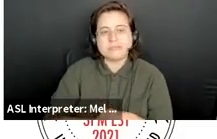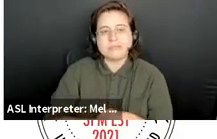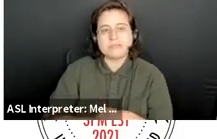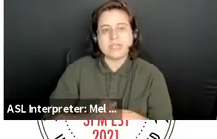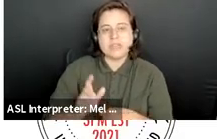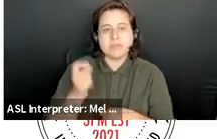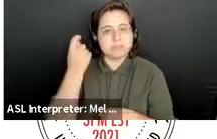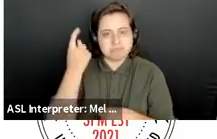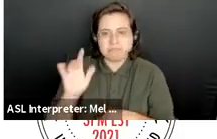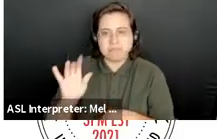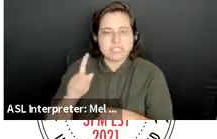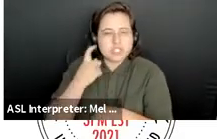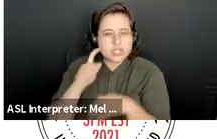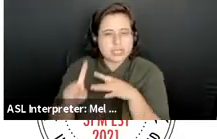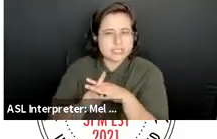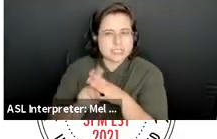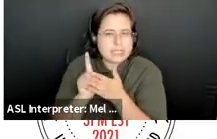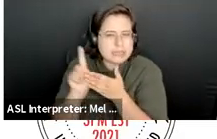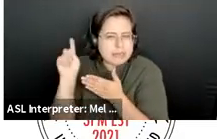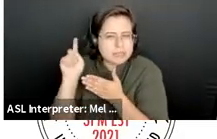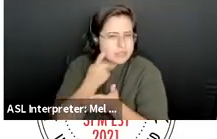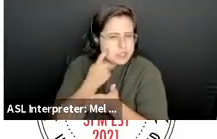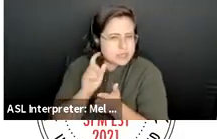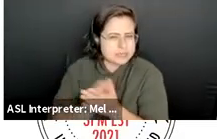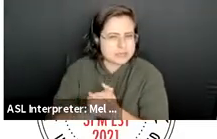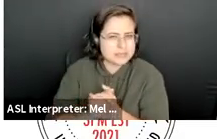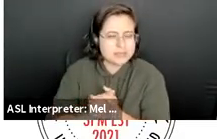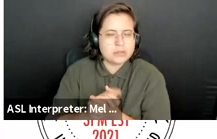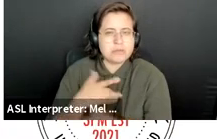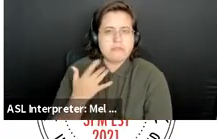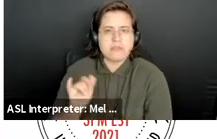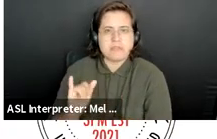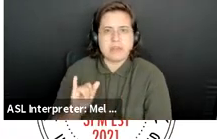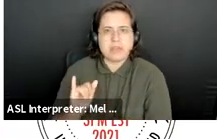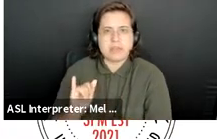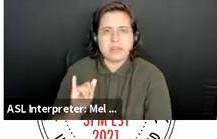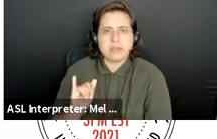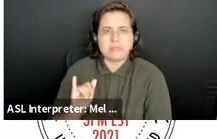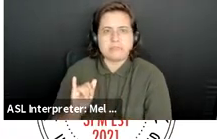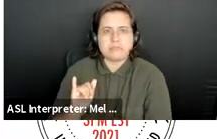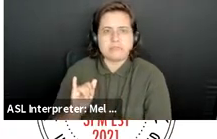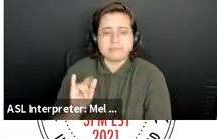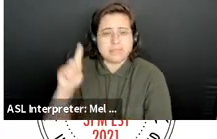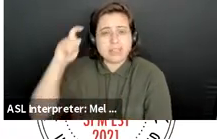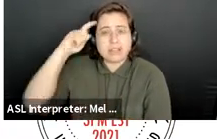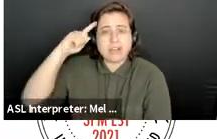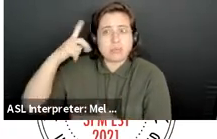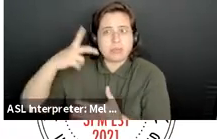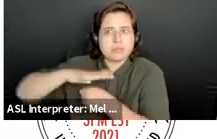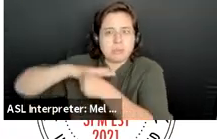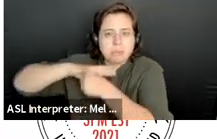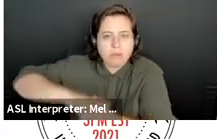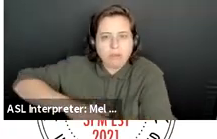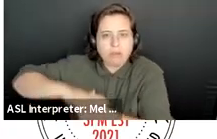That has just kind of cropped up in the last week. We've been seeing that. So I feel like there is so much pressure on our government to stop this. There's so